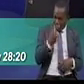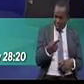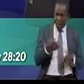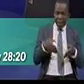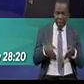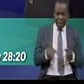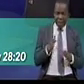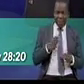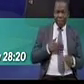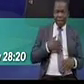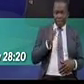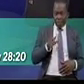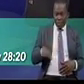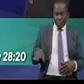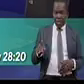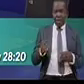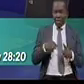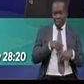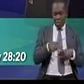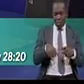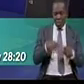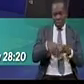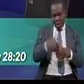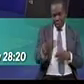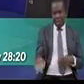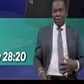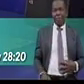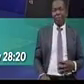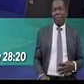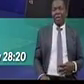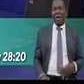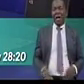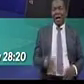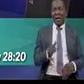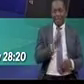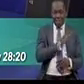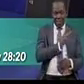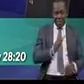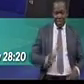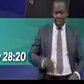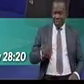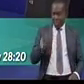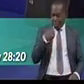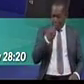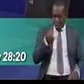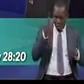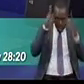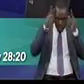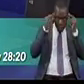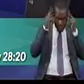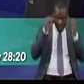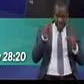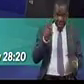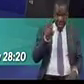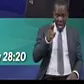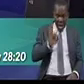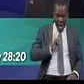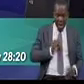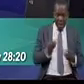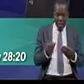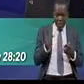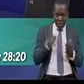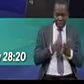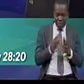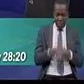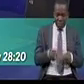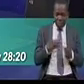the people from their work. You want them lazy. I want them to build for me. And you are saying